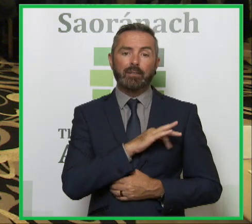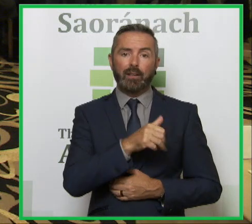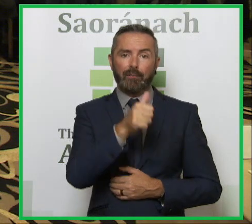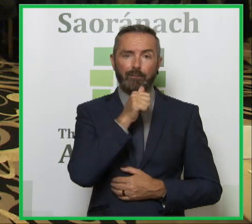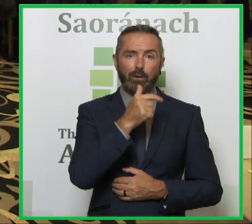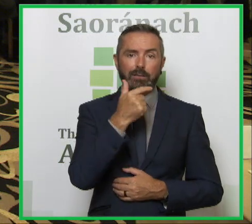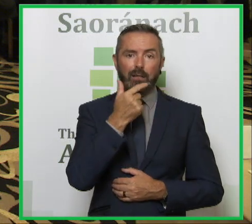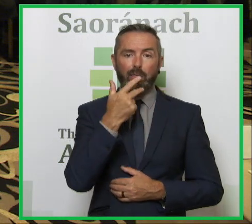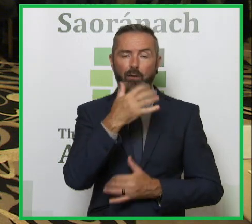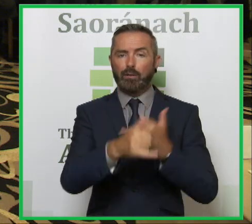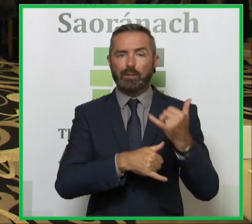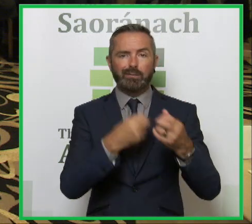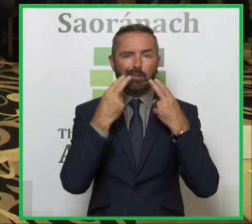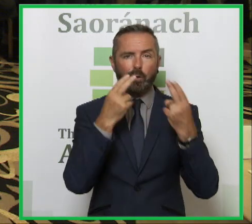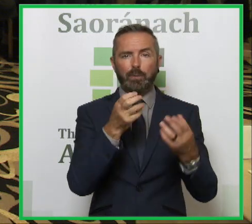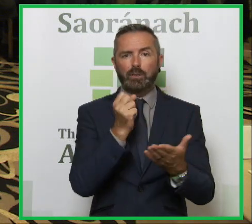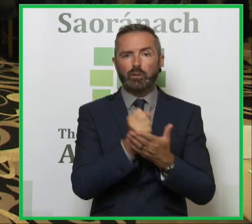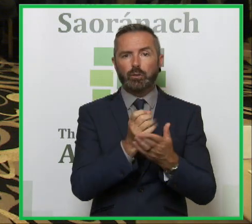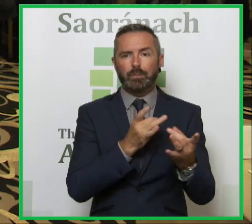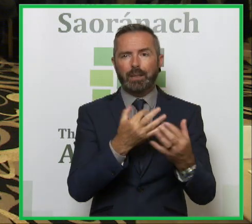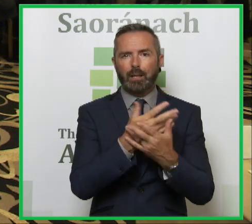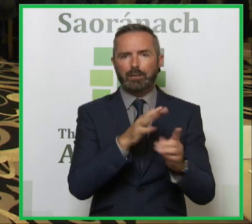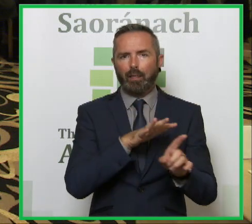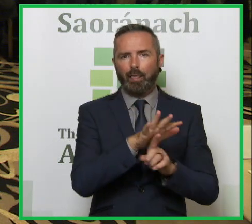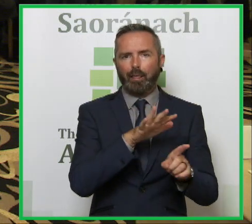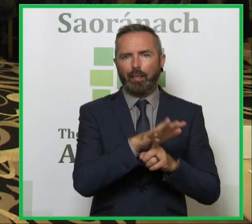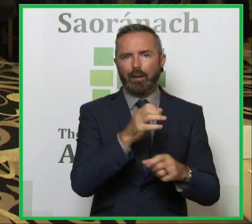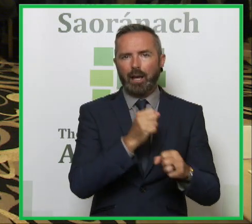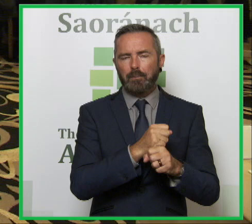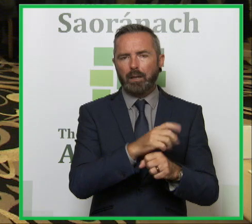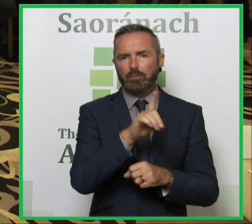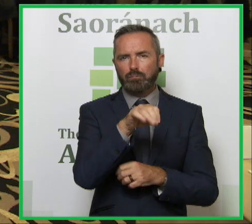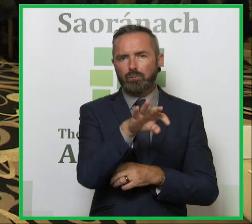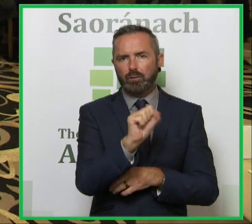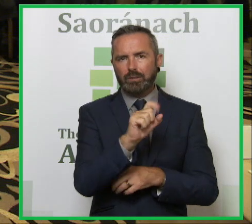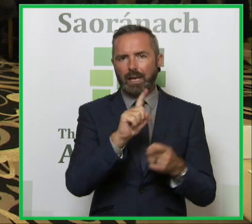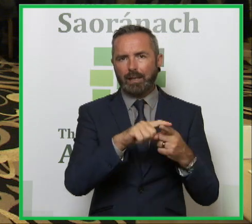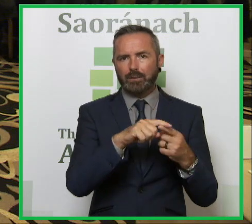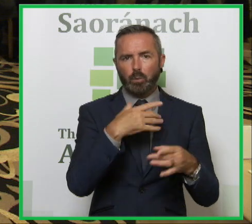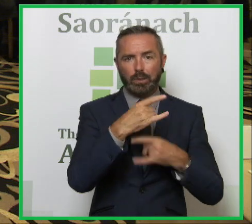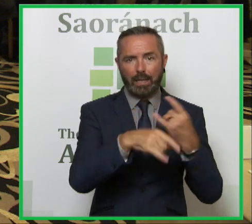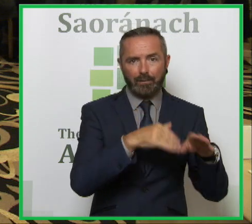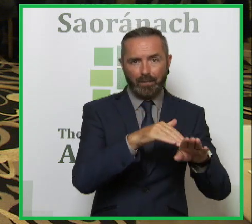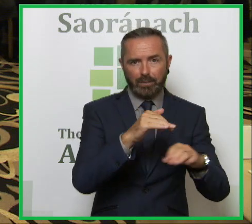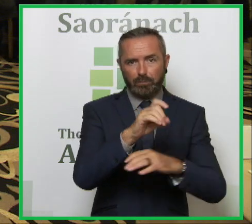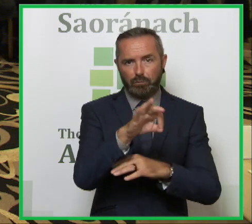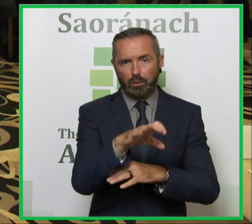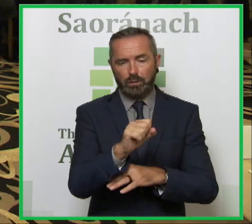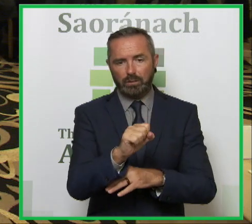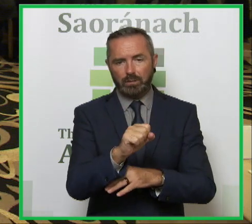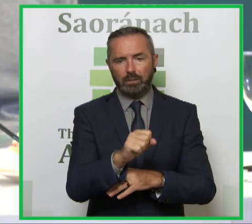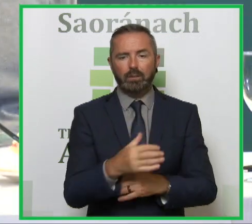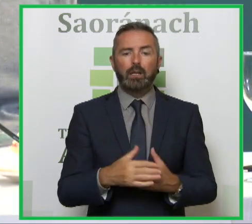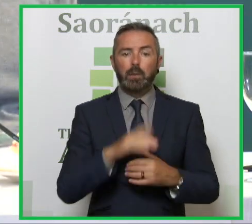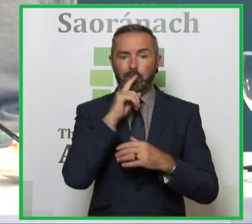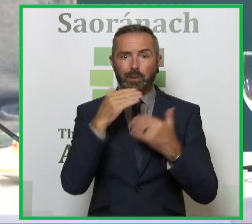year, as normal, like students would make jokes about it or they would have a laugh and it wouldn't really be a serious topic. It was brought up in class, everyone would just make snickers and